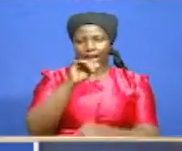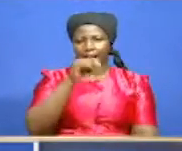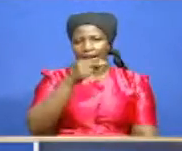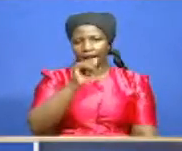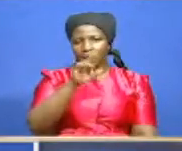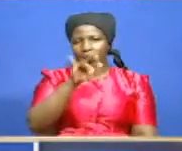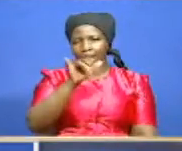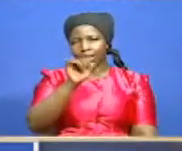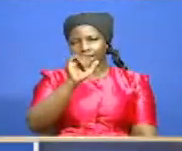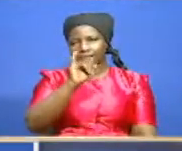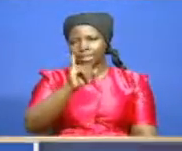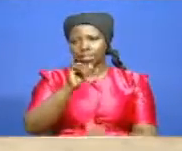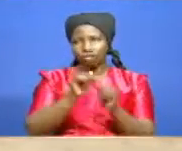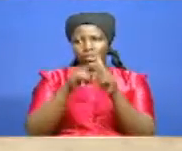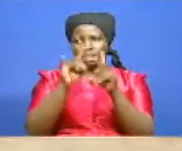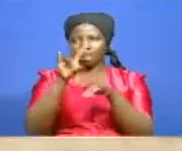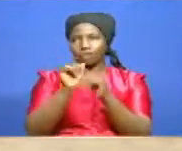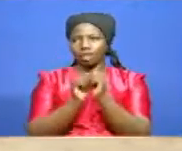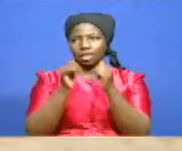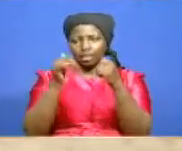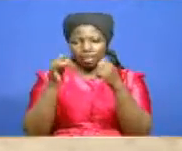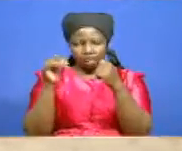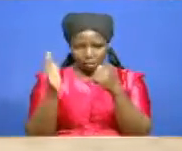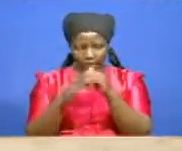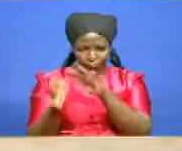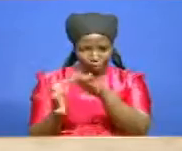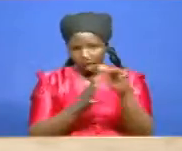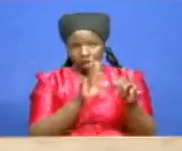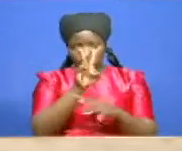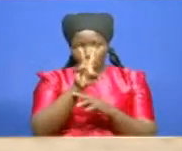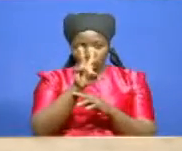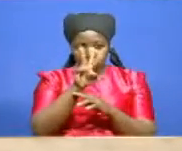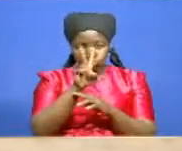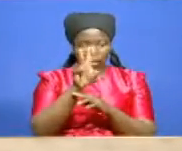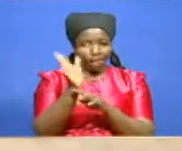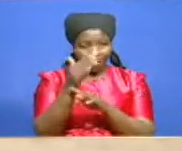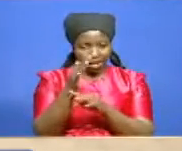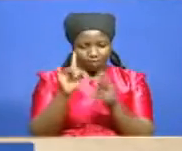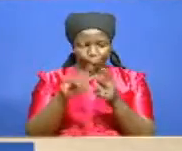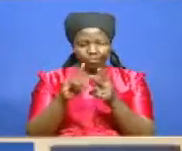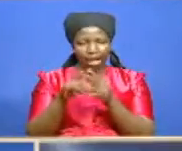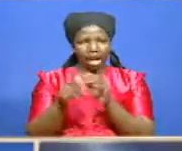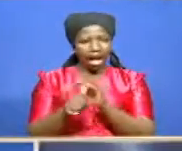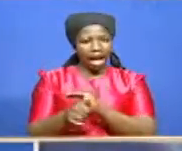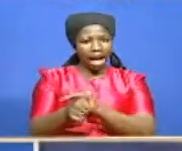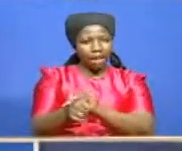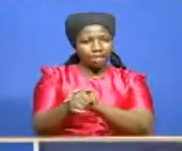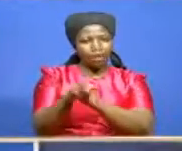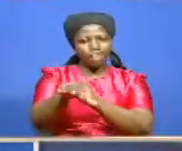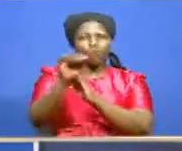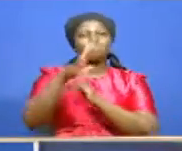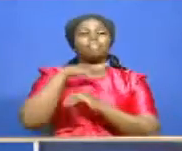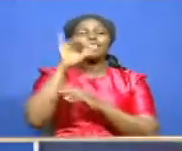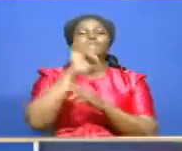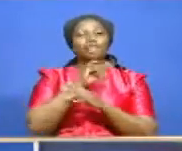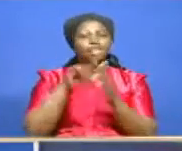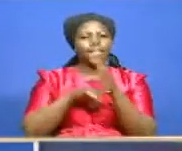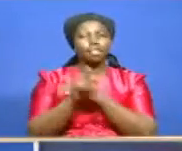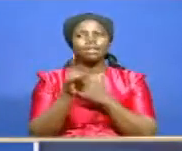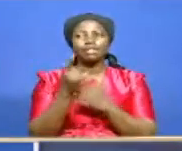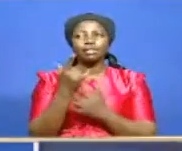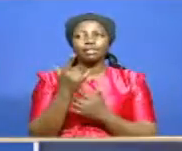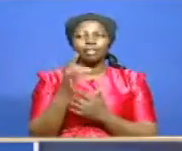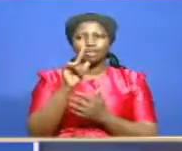2017. Finally, two dolphins and a turtle were found dead along the shores of the Indian Ocean in Kipini area, Tana